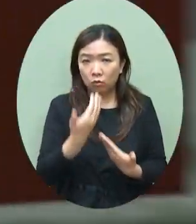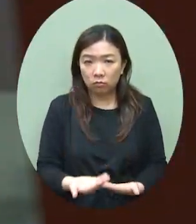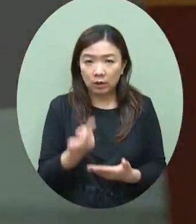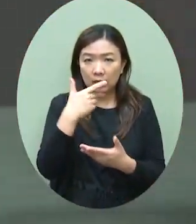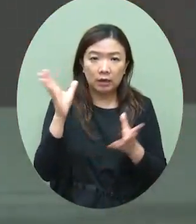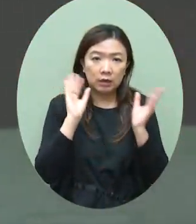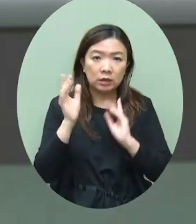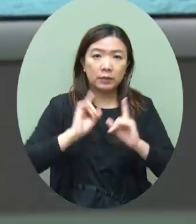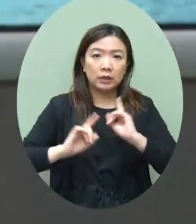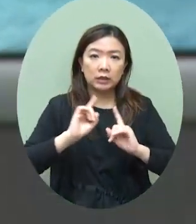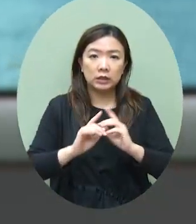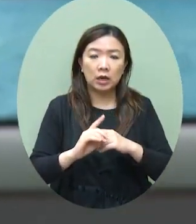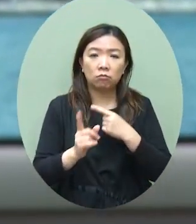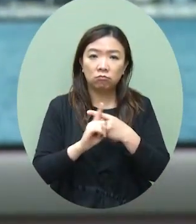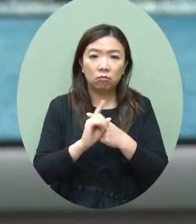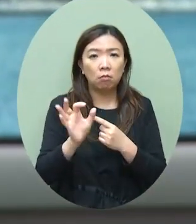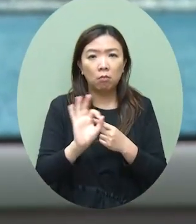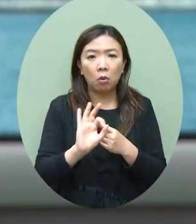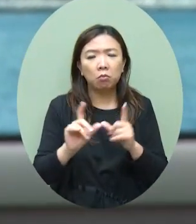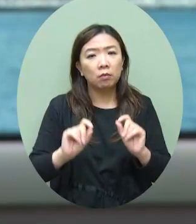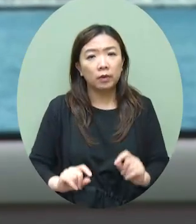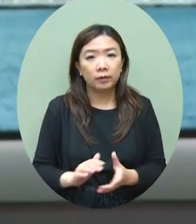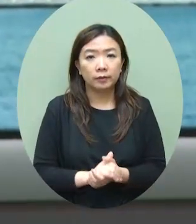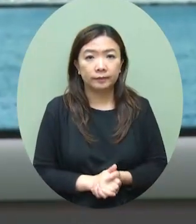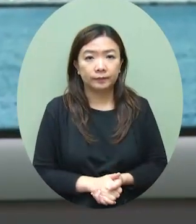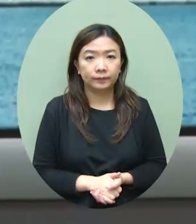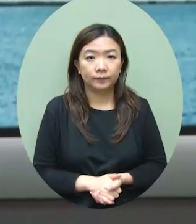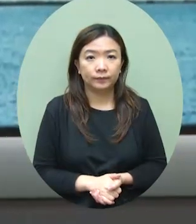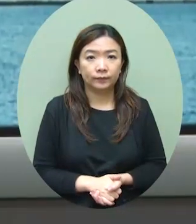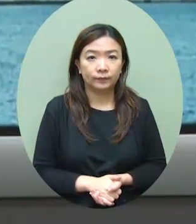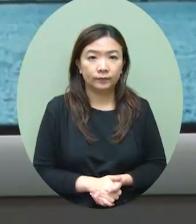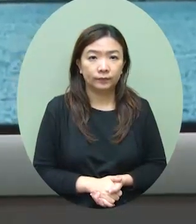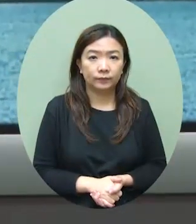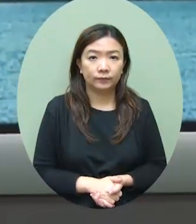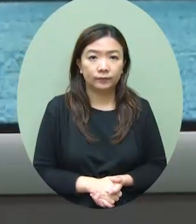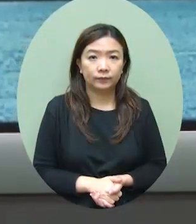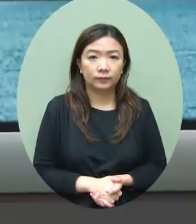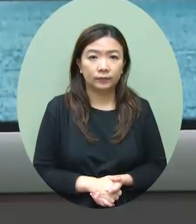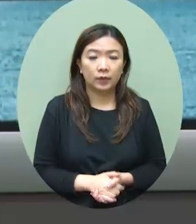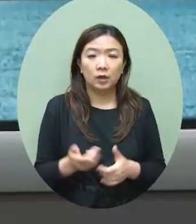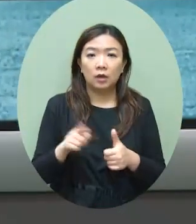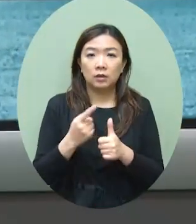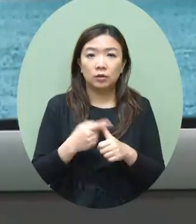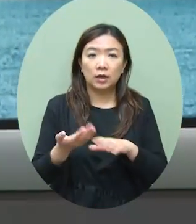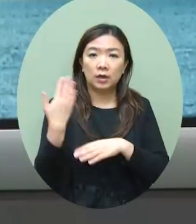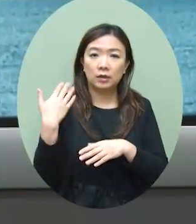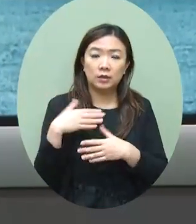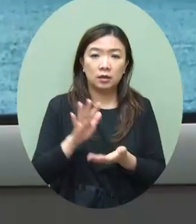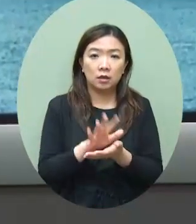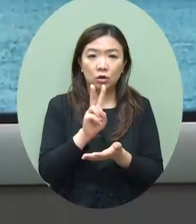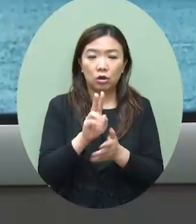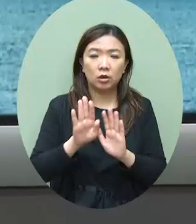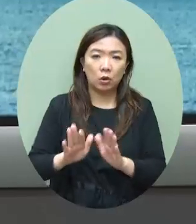First of all, I have repeatedly said during the last 2 years of fighting the epidemic